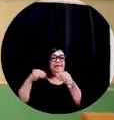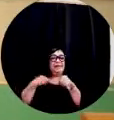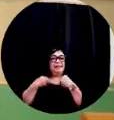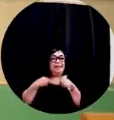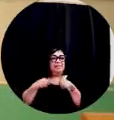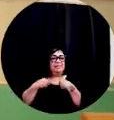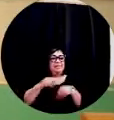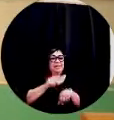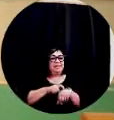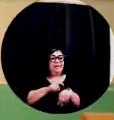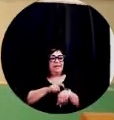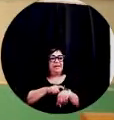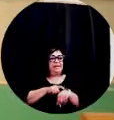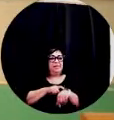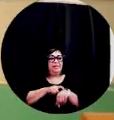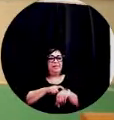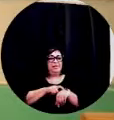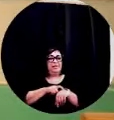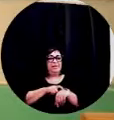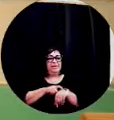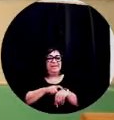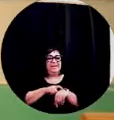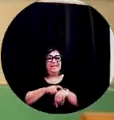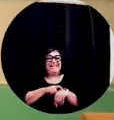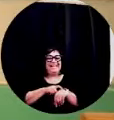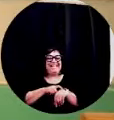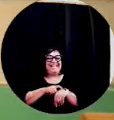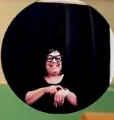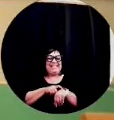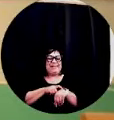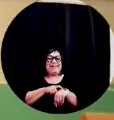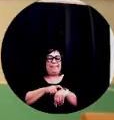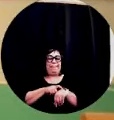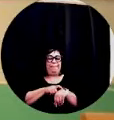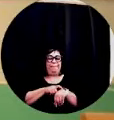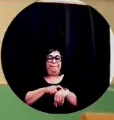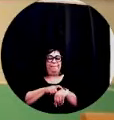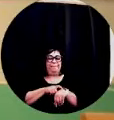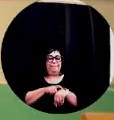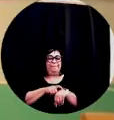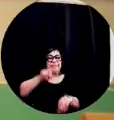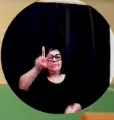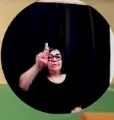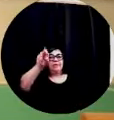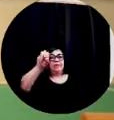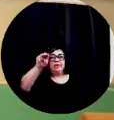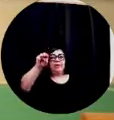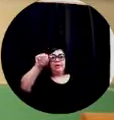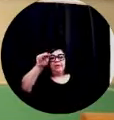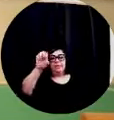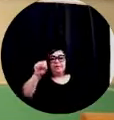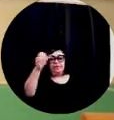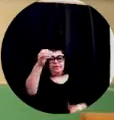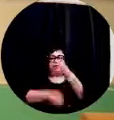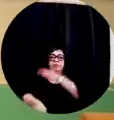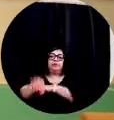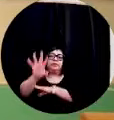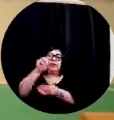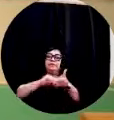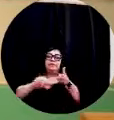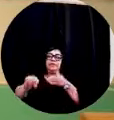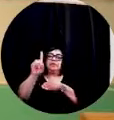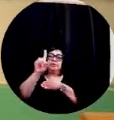I had opportunity to look up a whole bunch of stuff, but I didn't. Now, Romans 5:1 declares, therefore, being justified